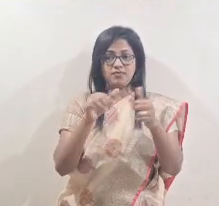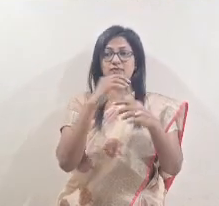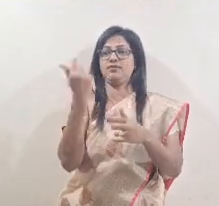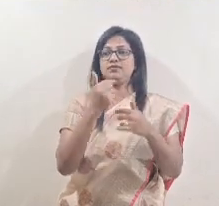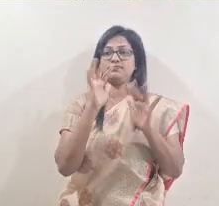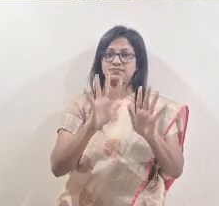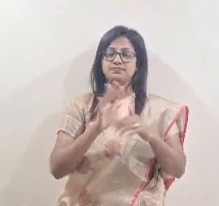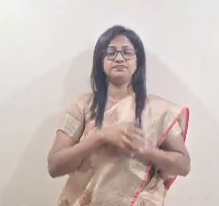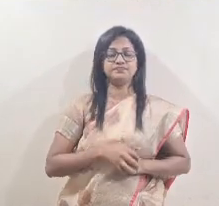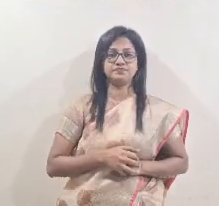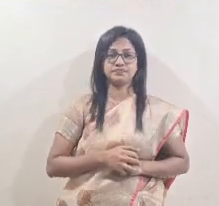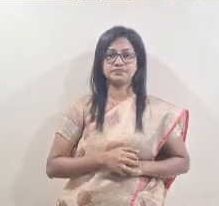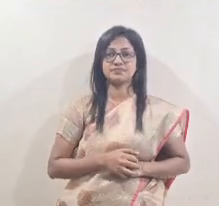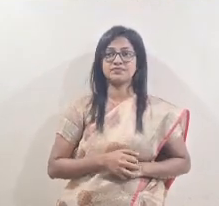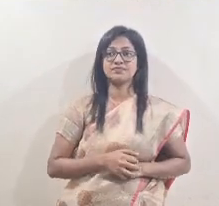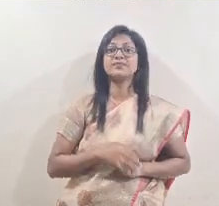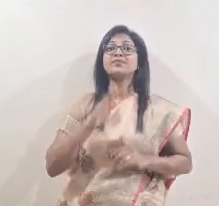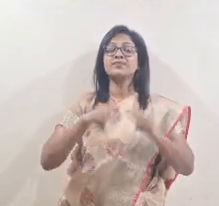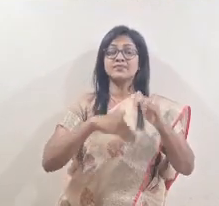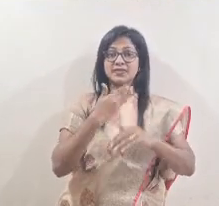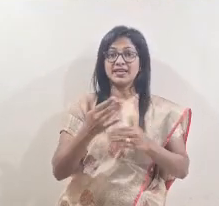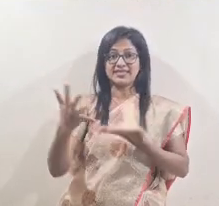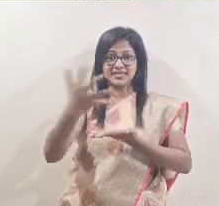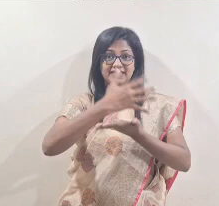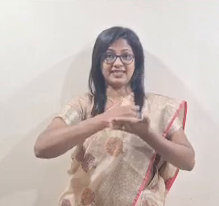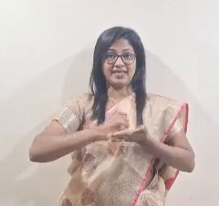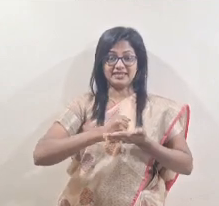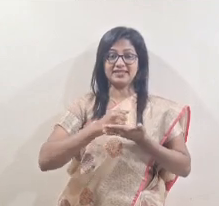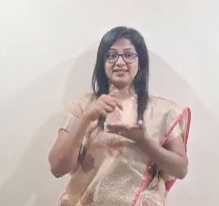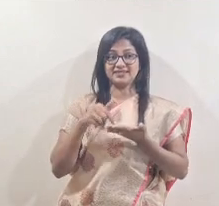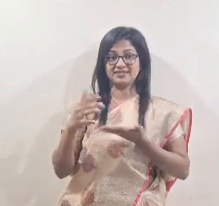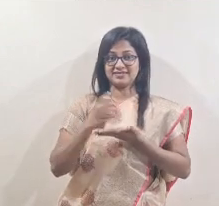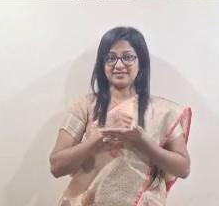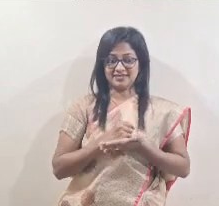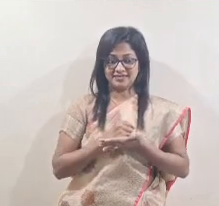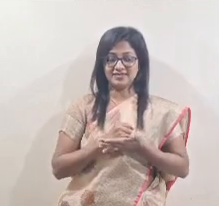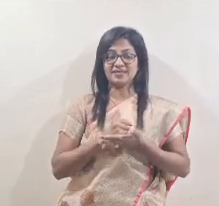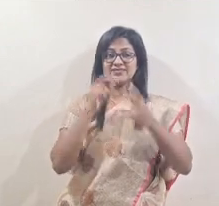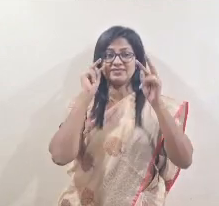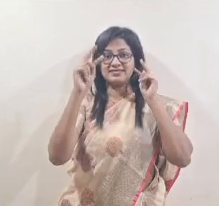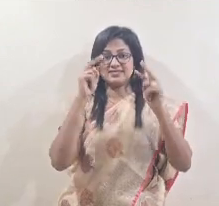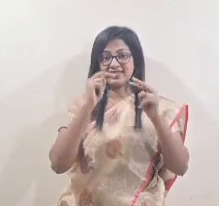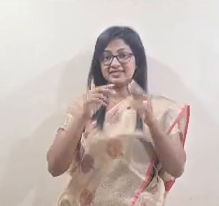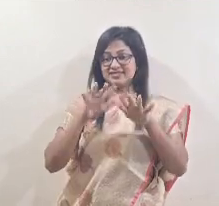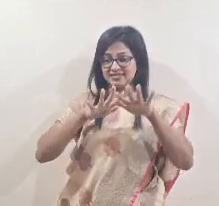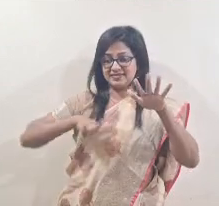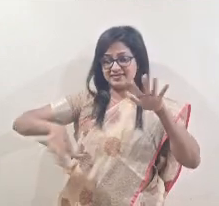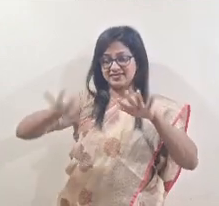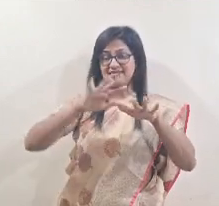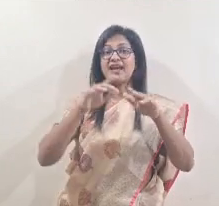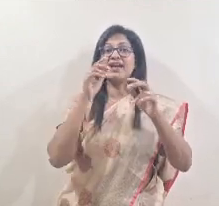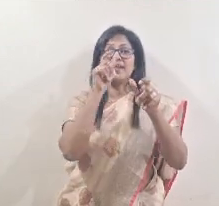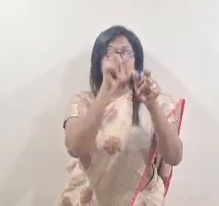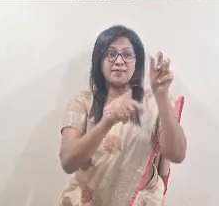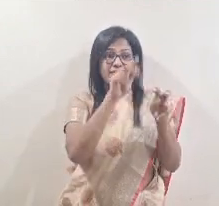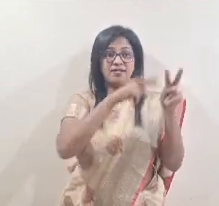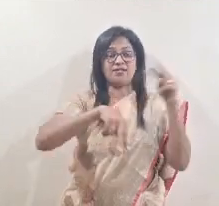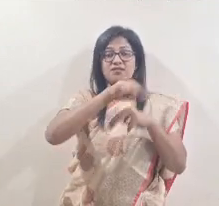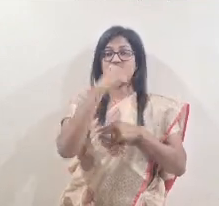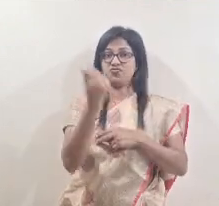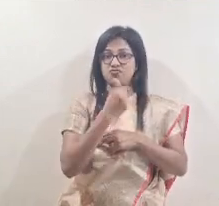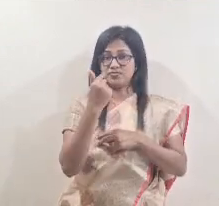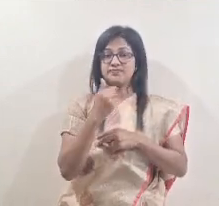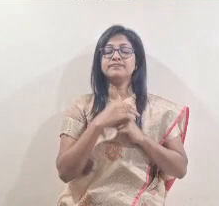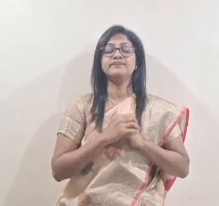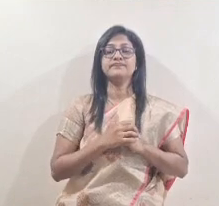present. Then for data collection, site area selection I've done based on ridership. And then